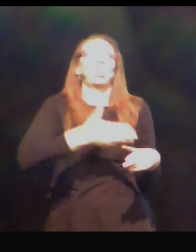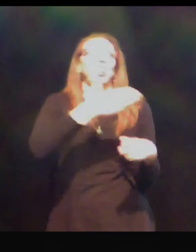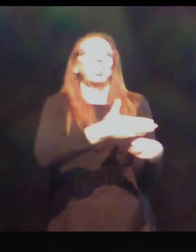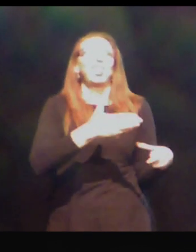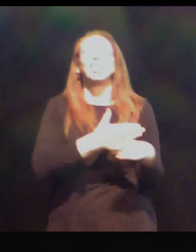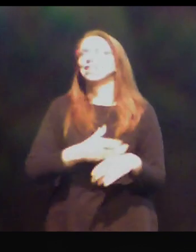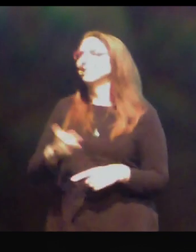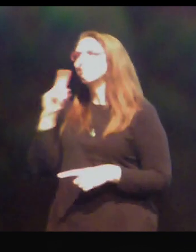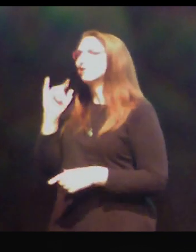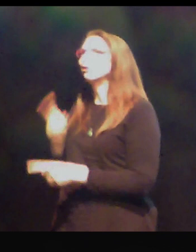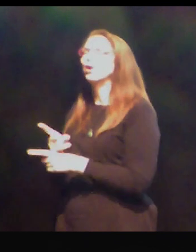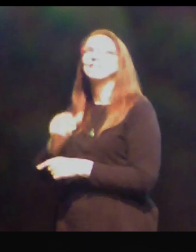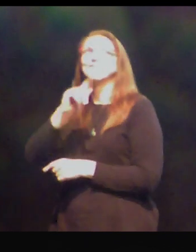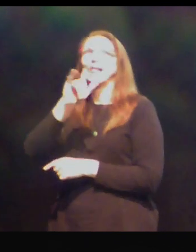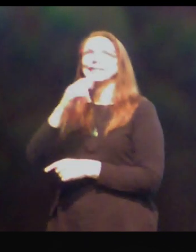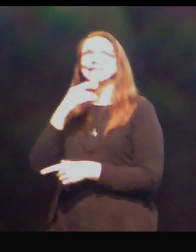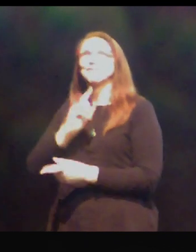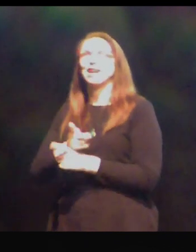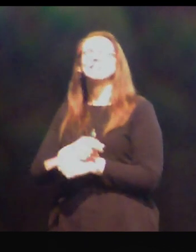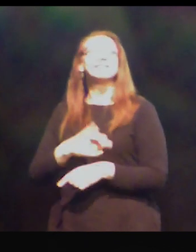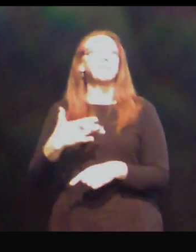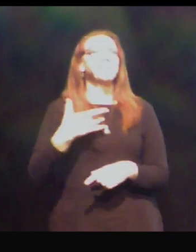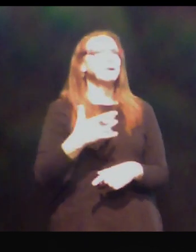Sounds right. Typical teenager.